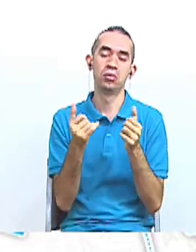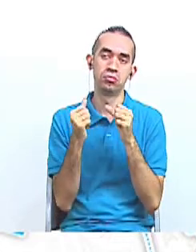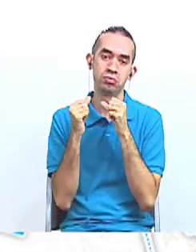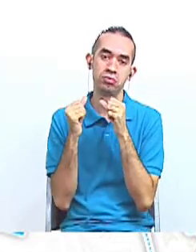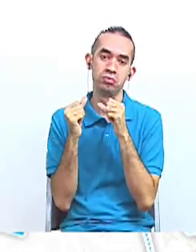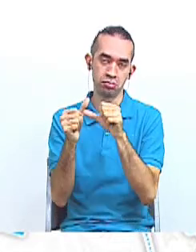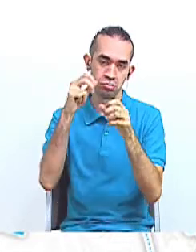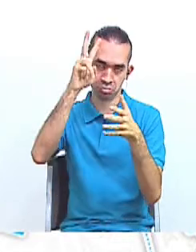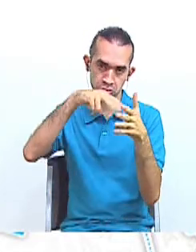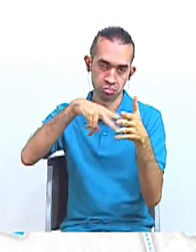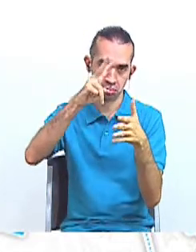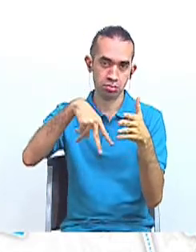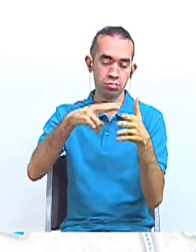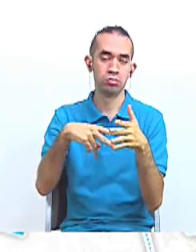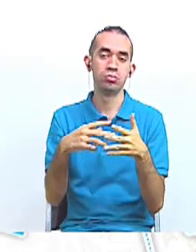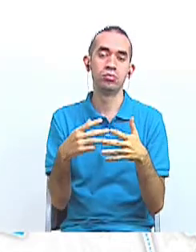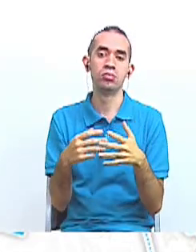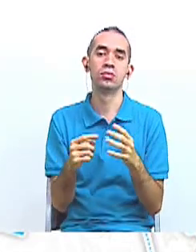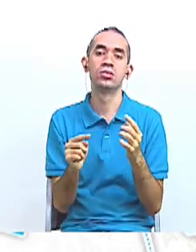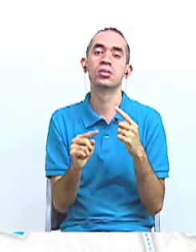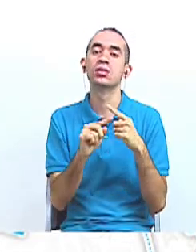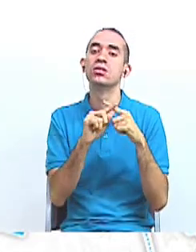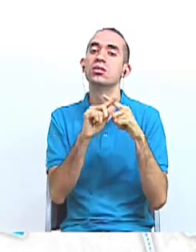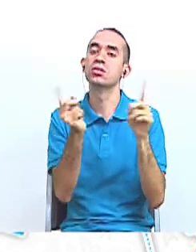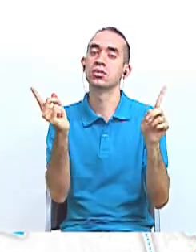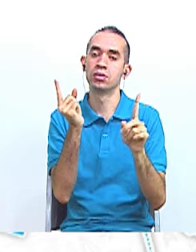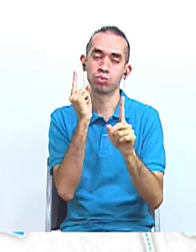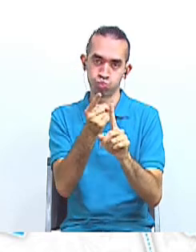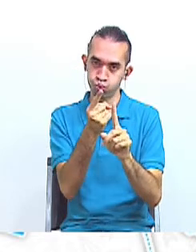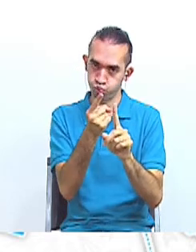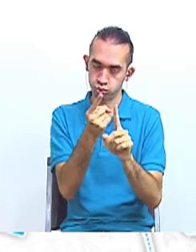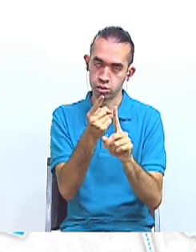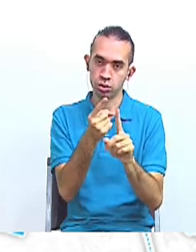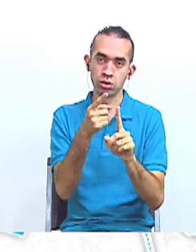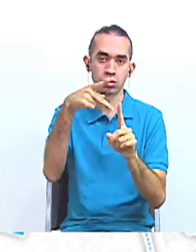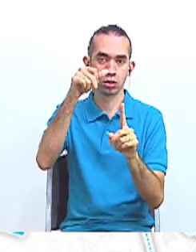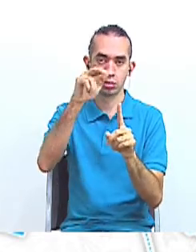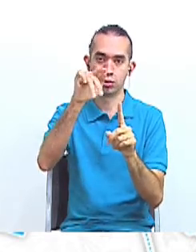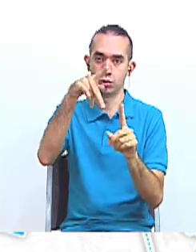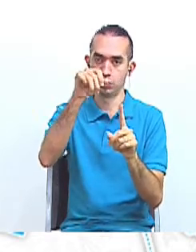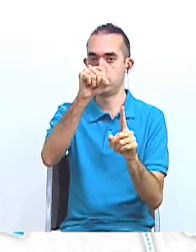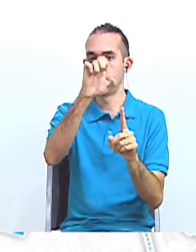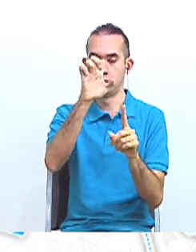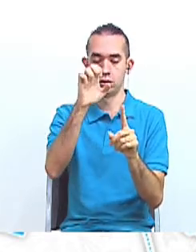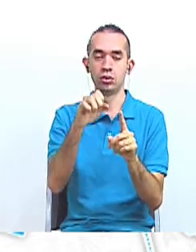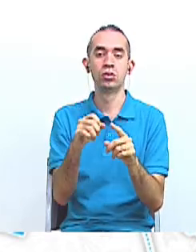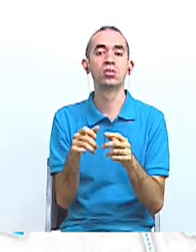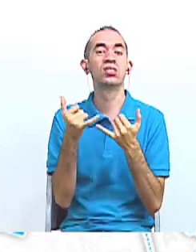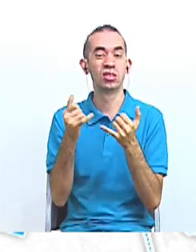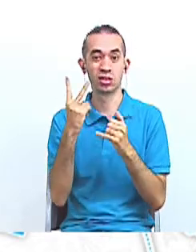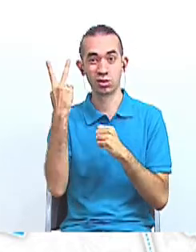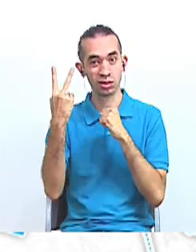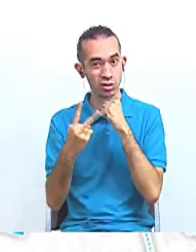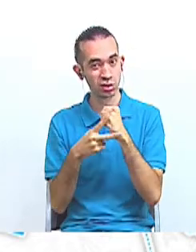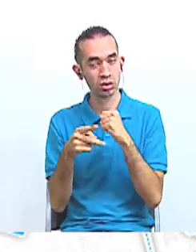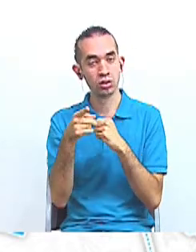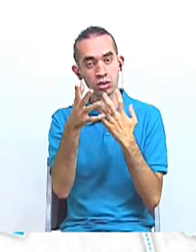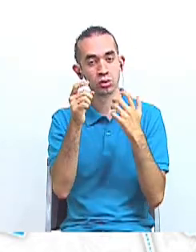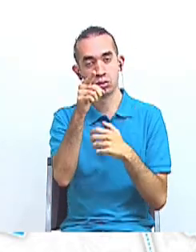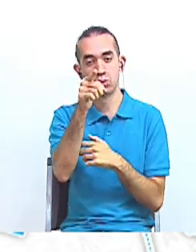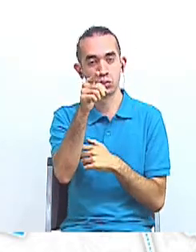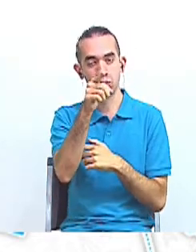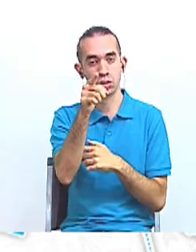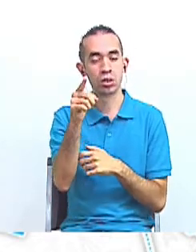with the reading, this time with a different purpose, okay? The second time, I want you to complete